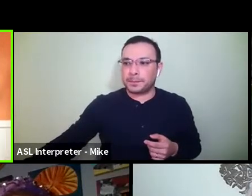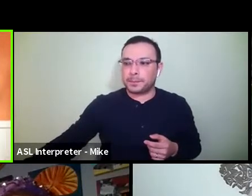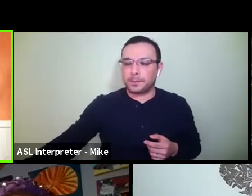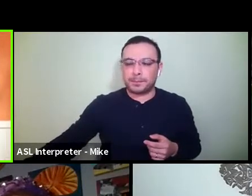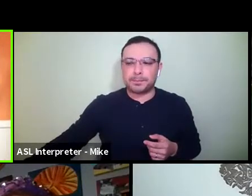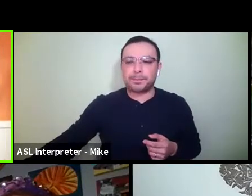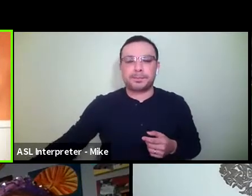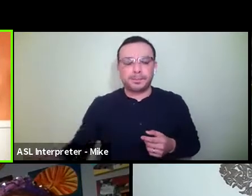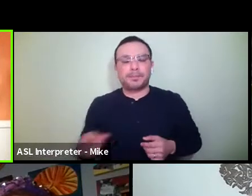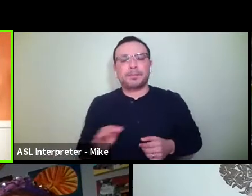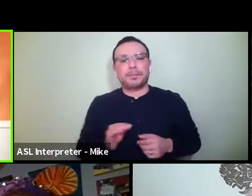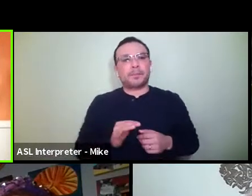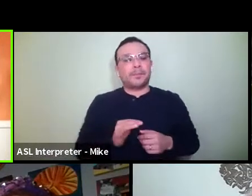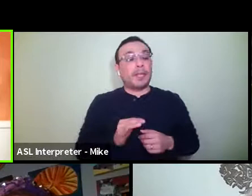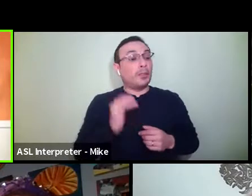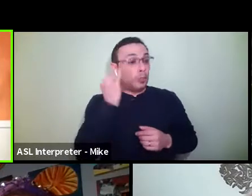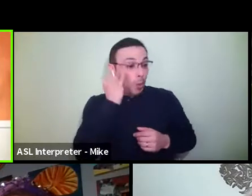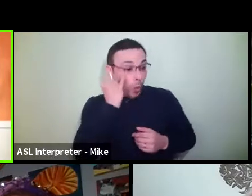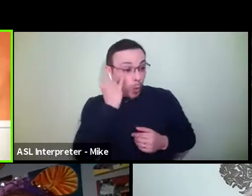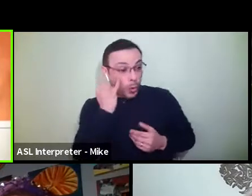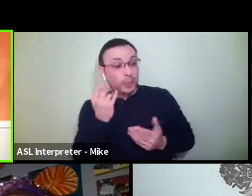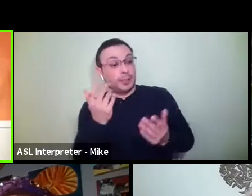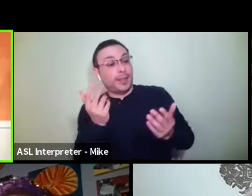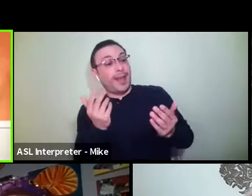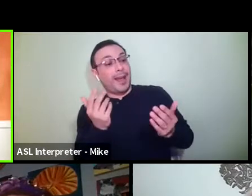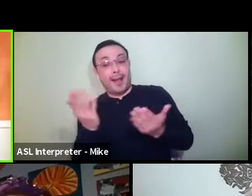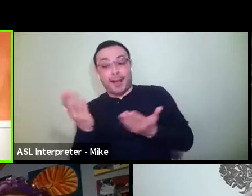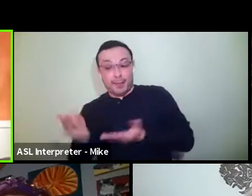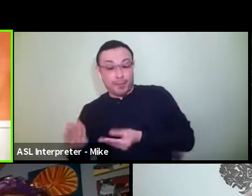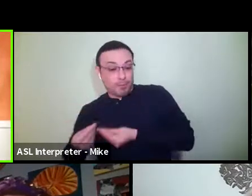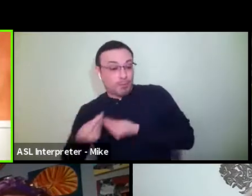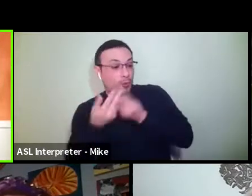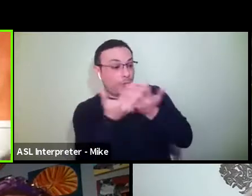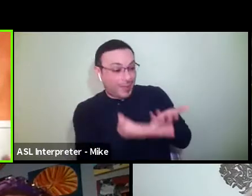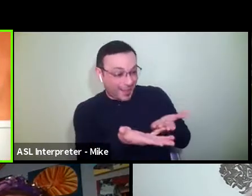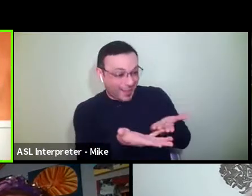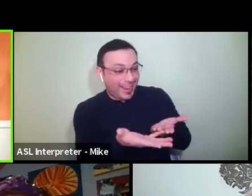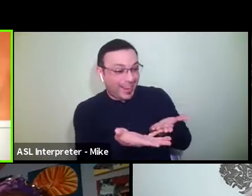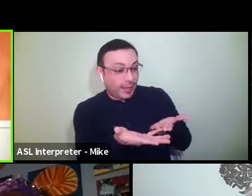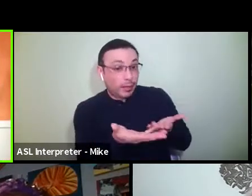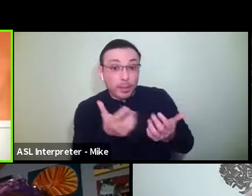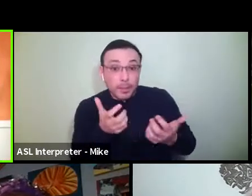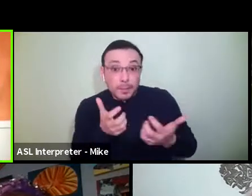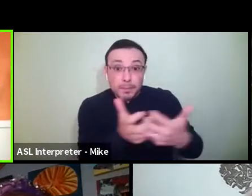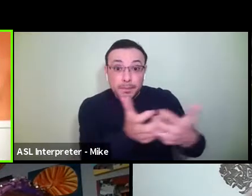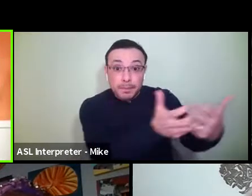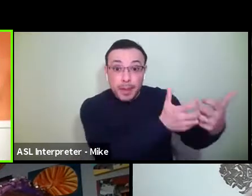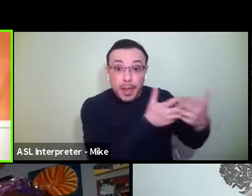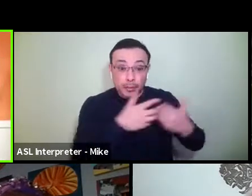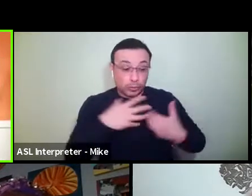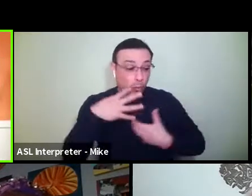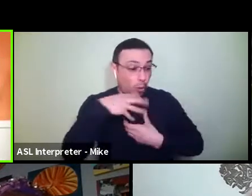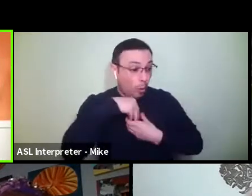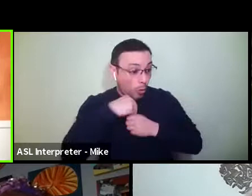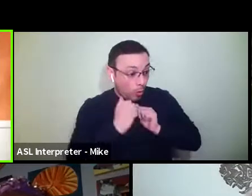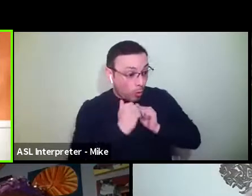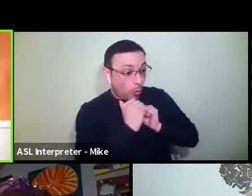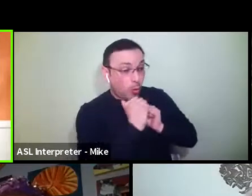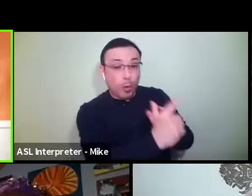have a society that was full of